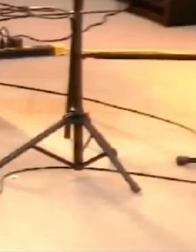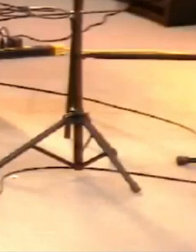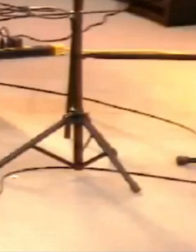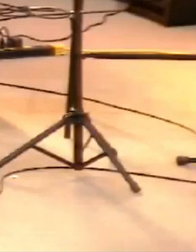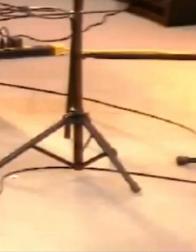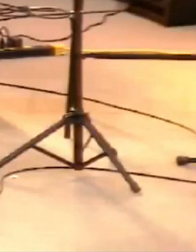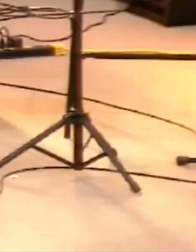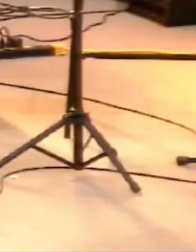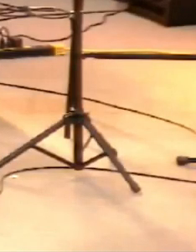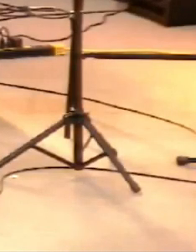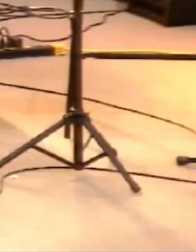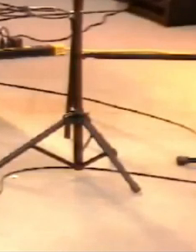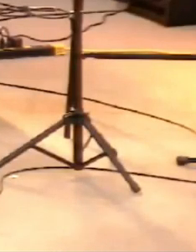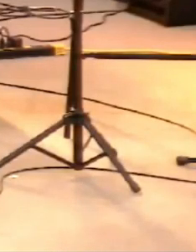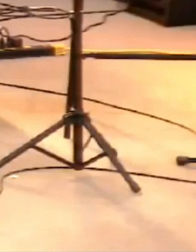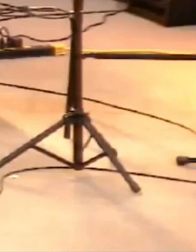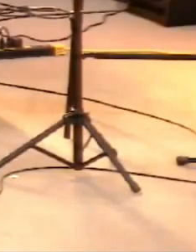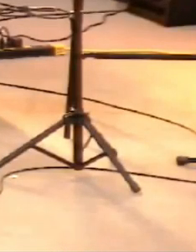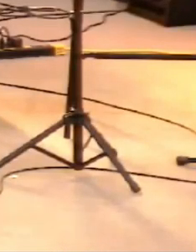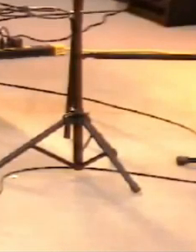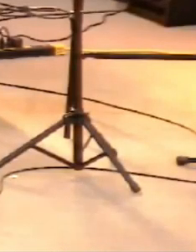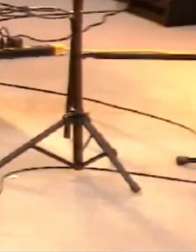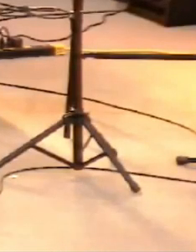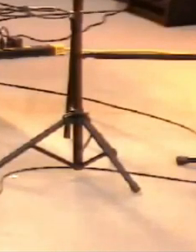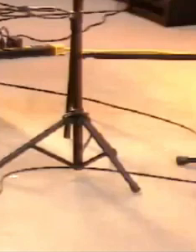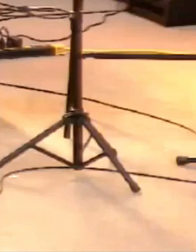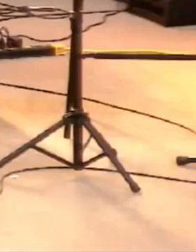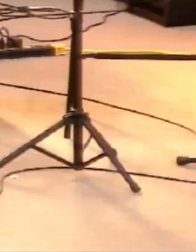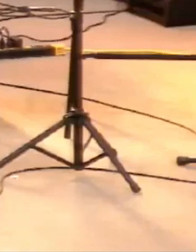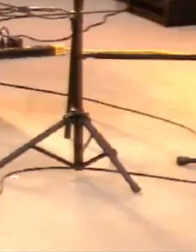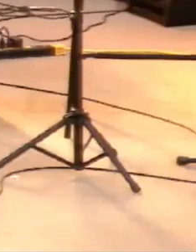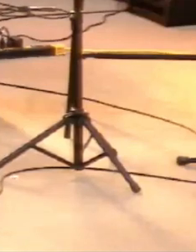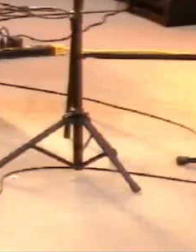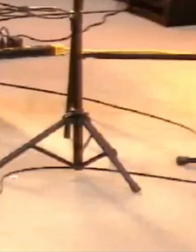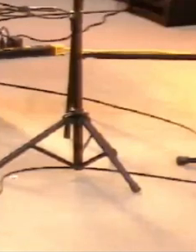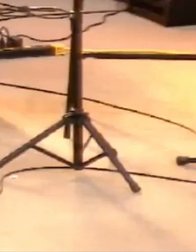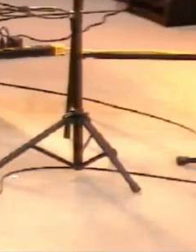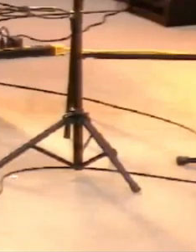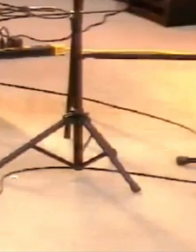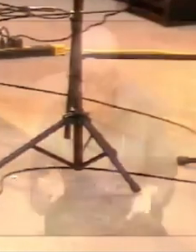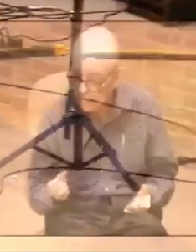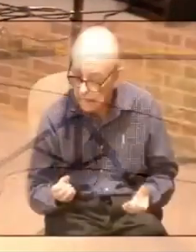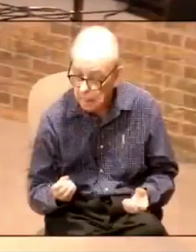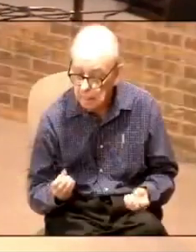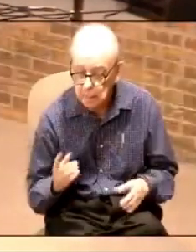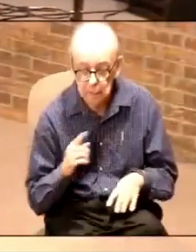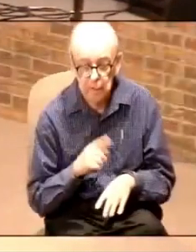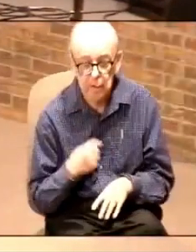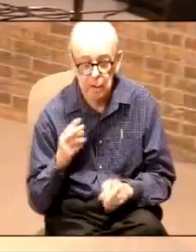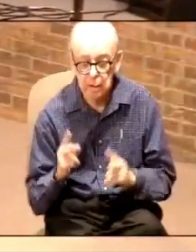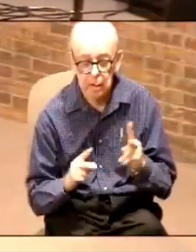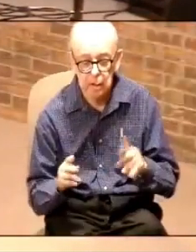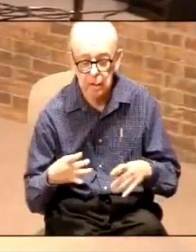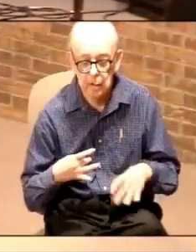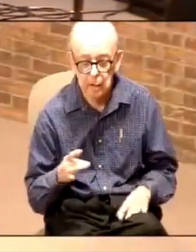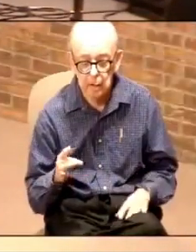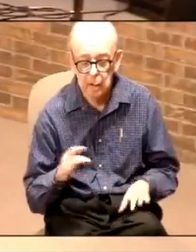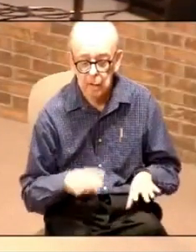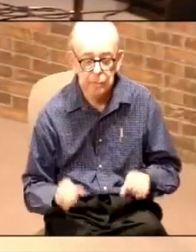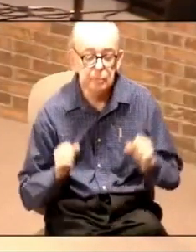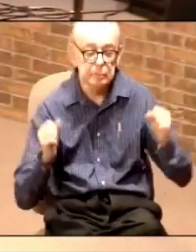This morning, one of the things that I have found is this. A lot of times people like to